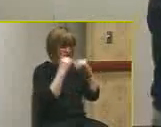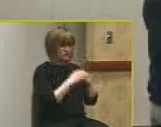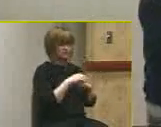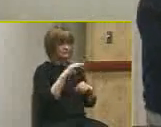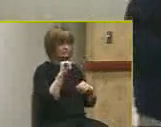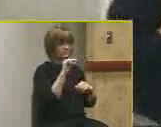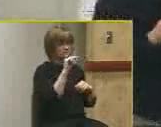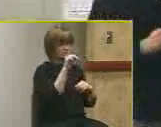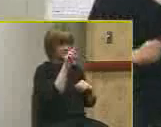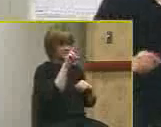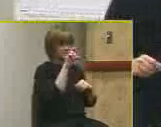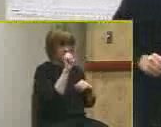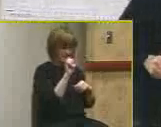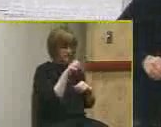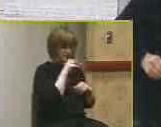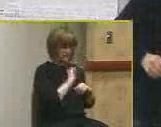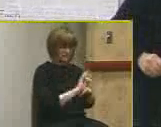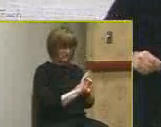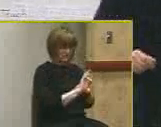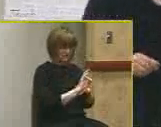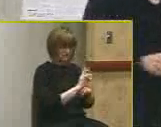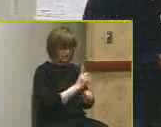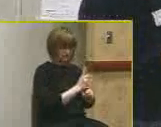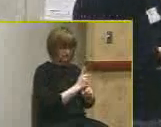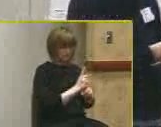Andre is 7, right?